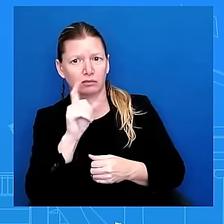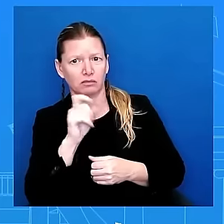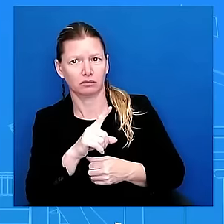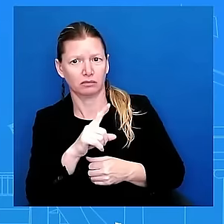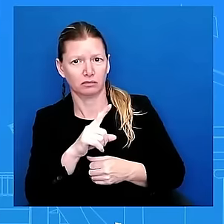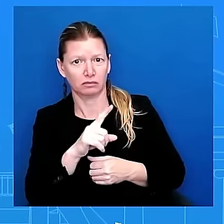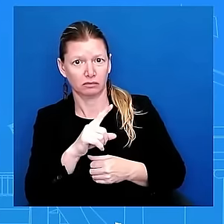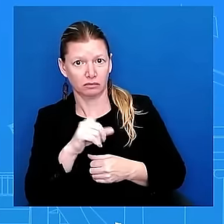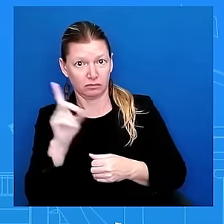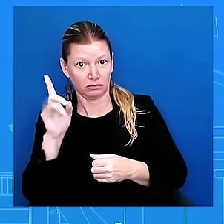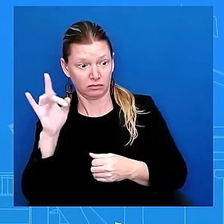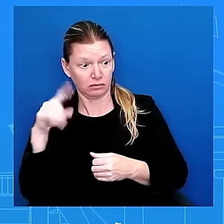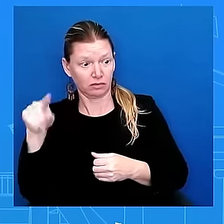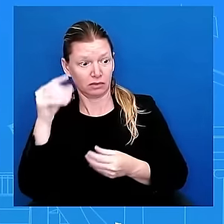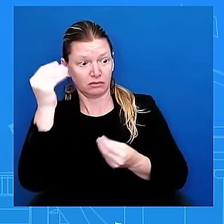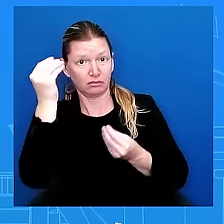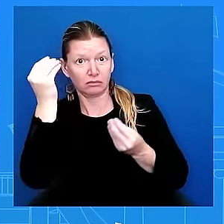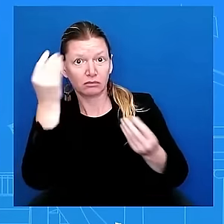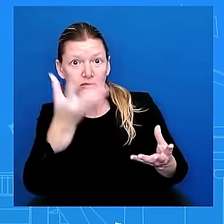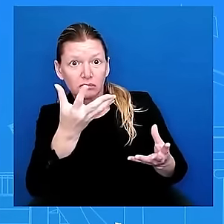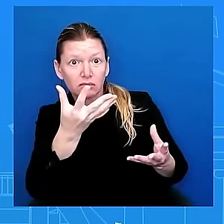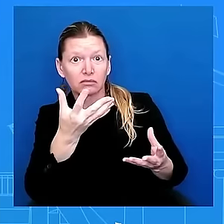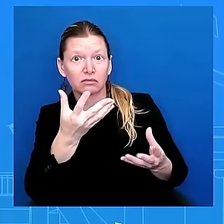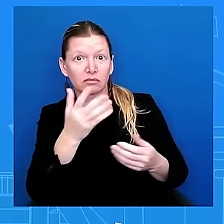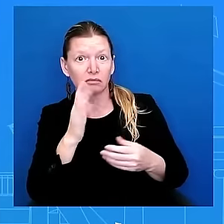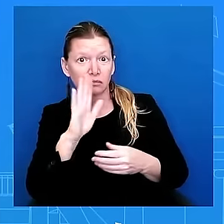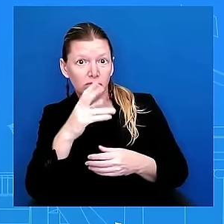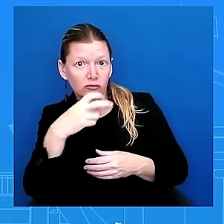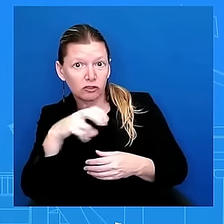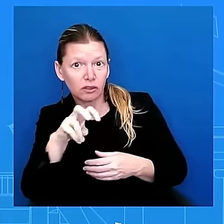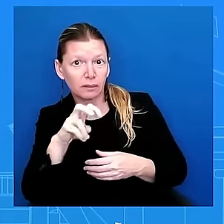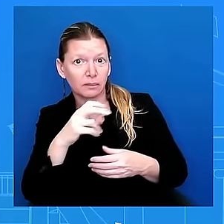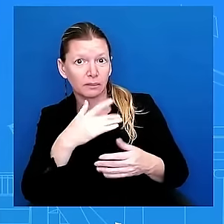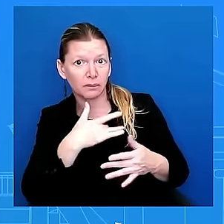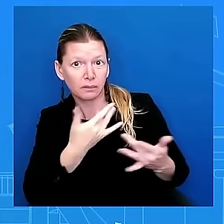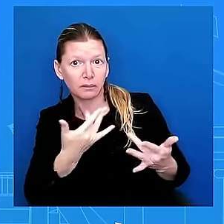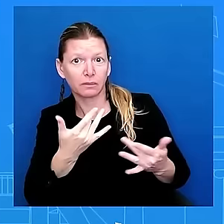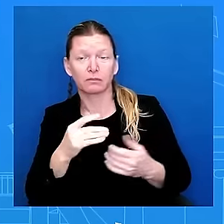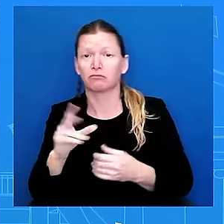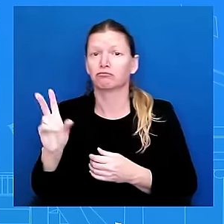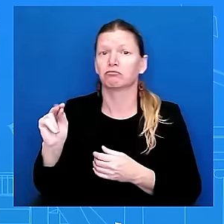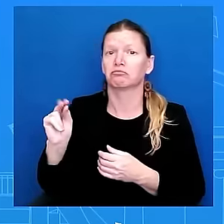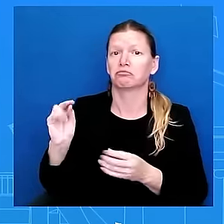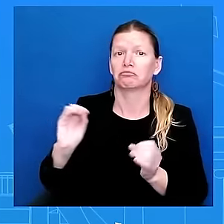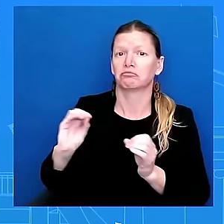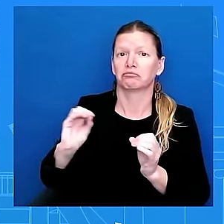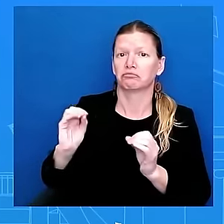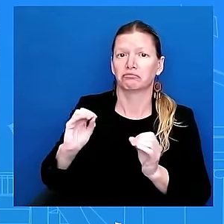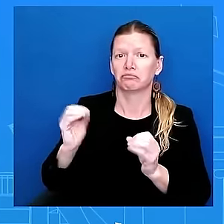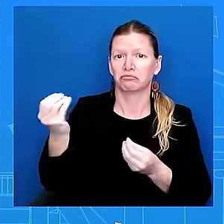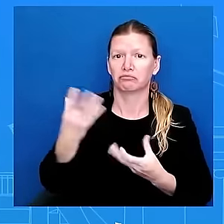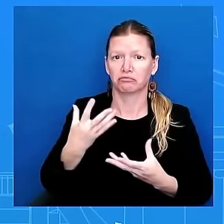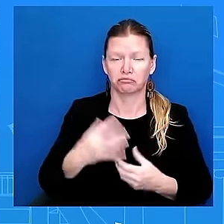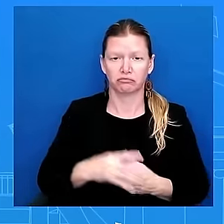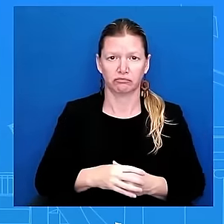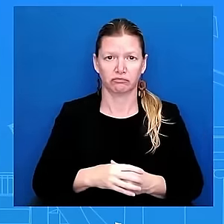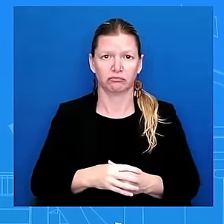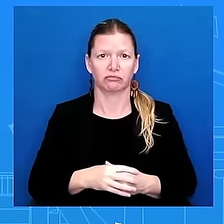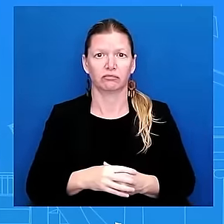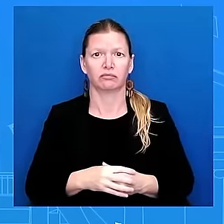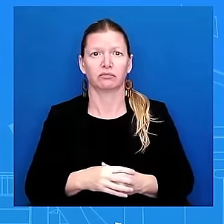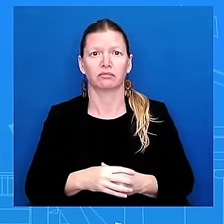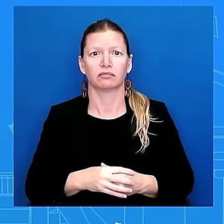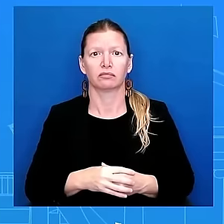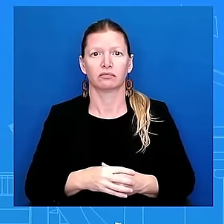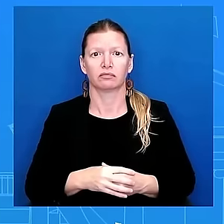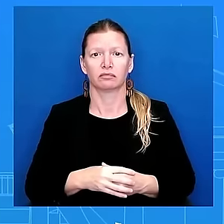on irreversible? Does the U.S. Yes, you can try. Does the U.S. have a position on the inclusion of that word? Our